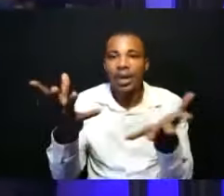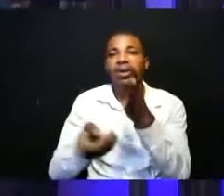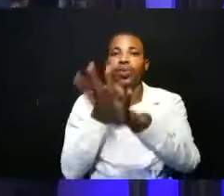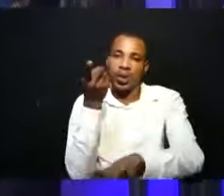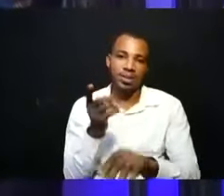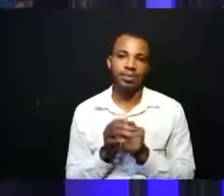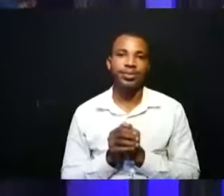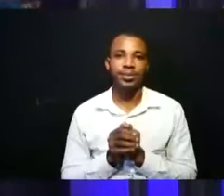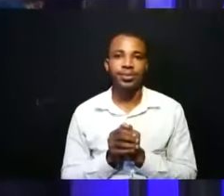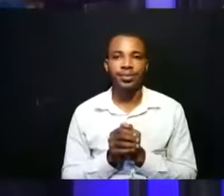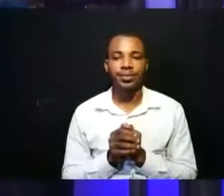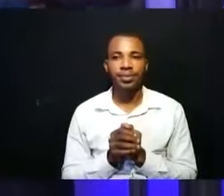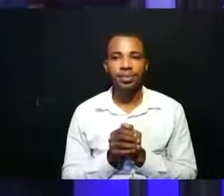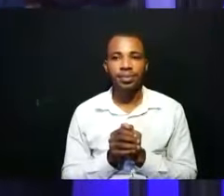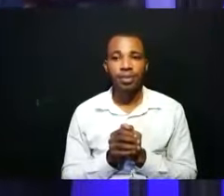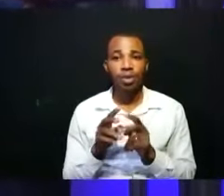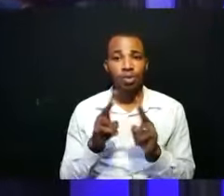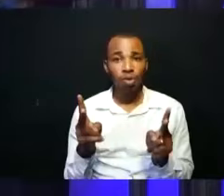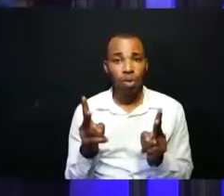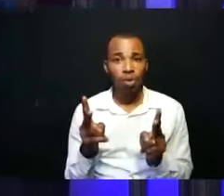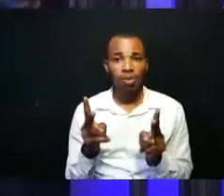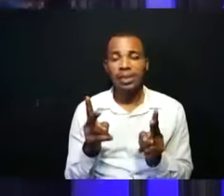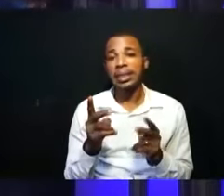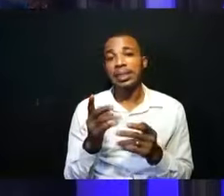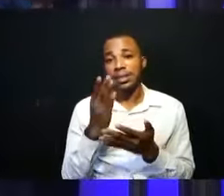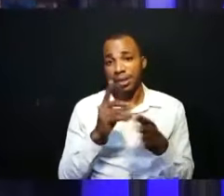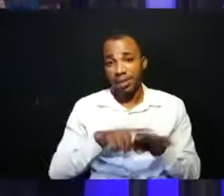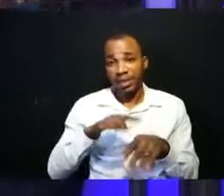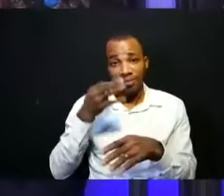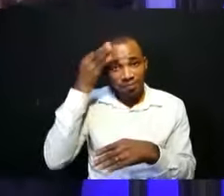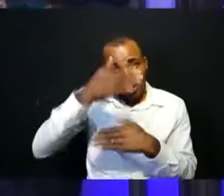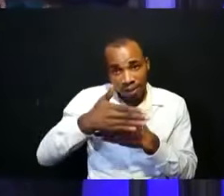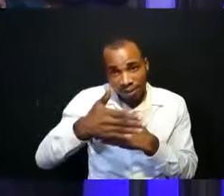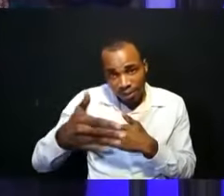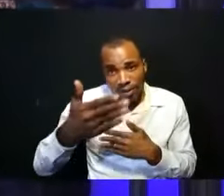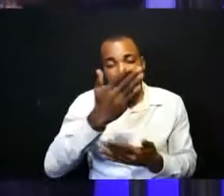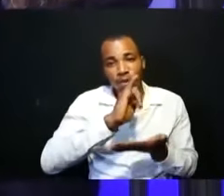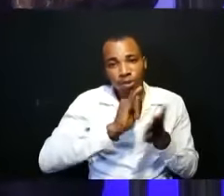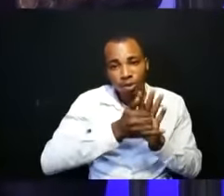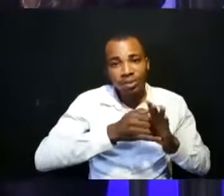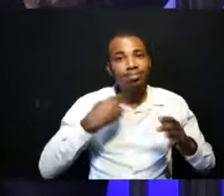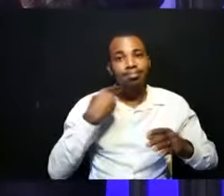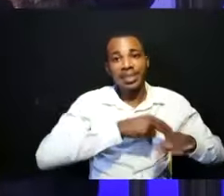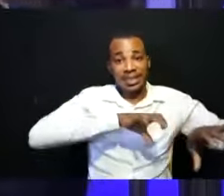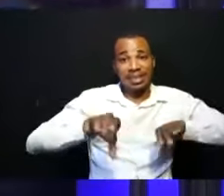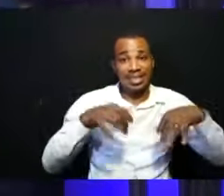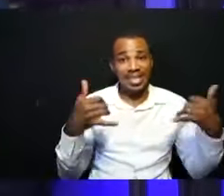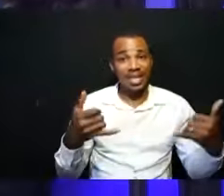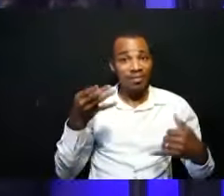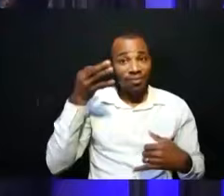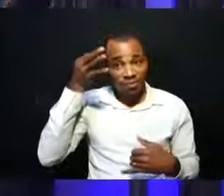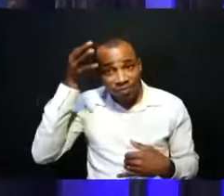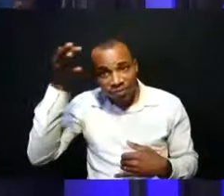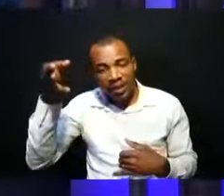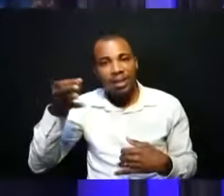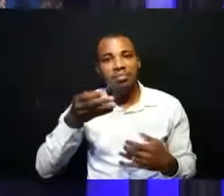such people going to church becomes a problem. Yeah, because they just